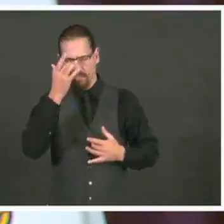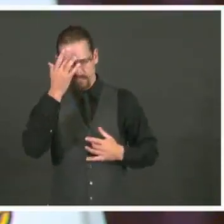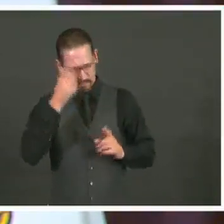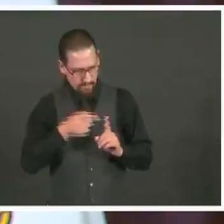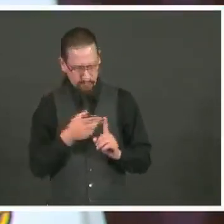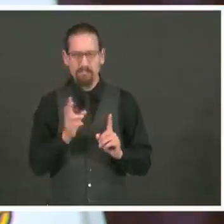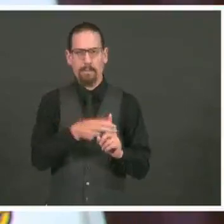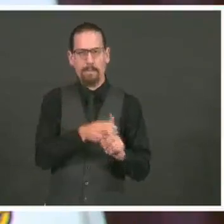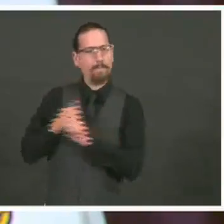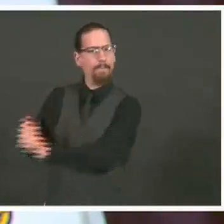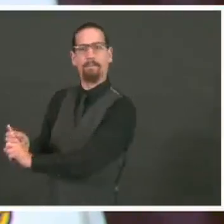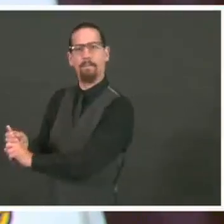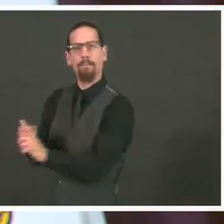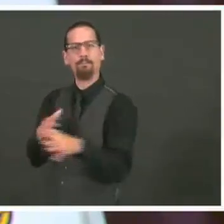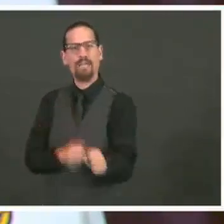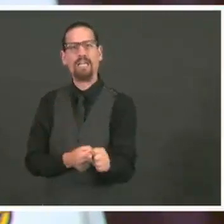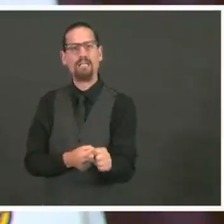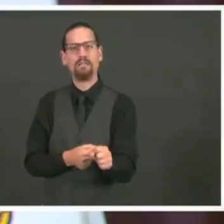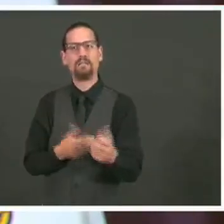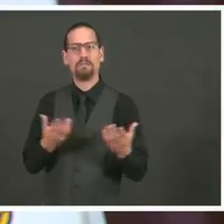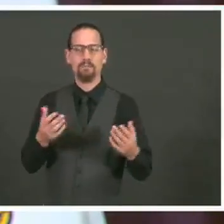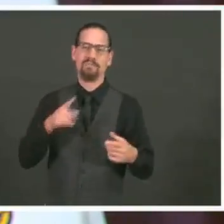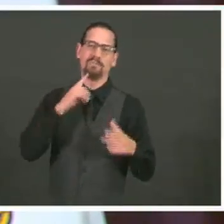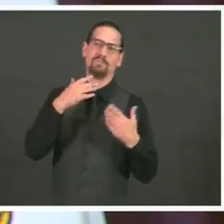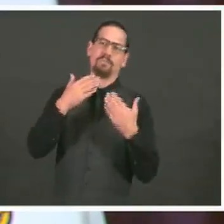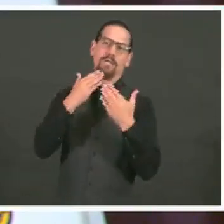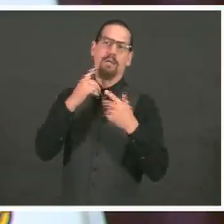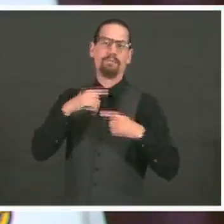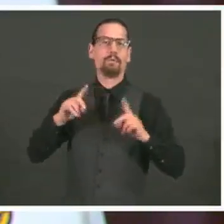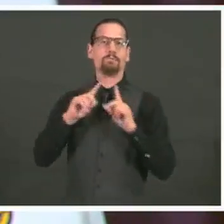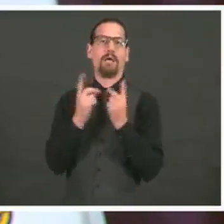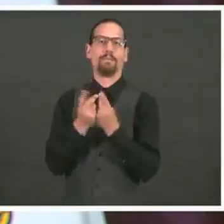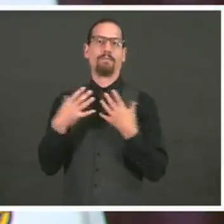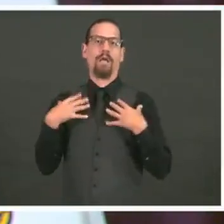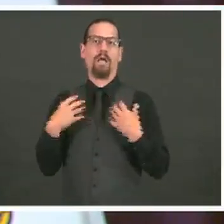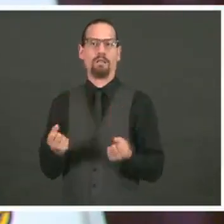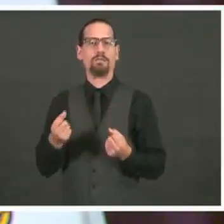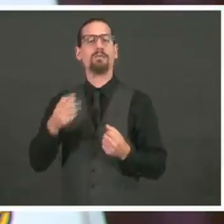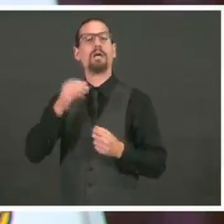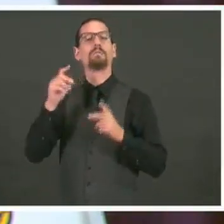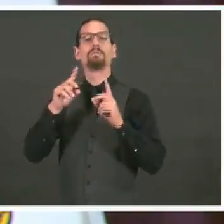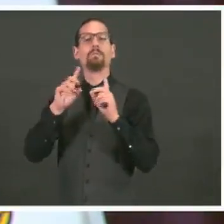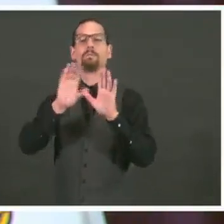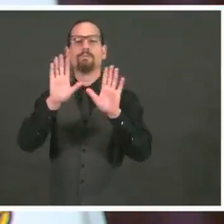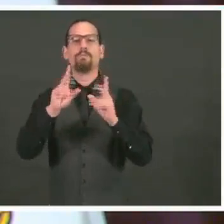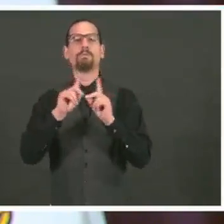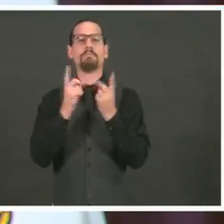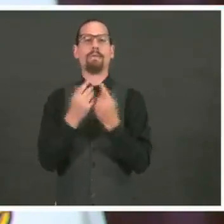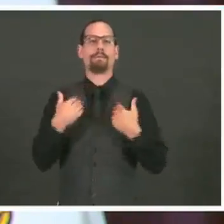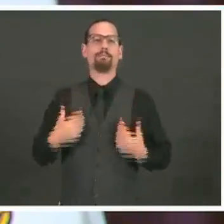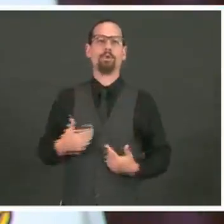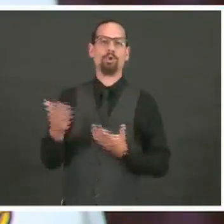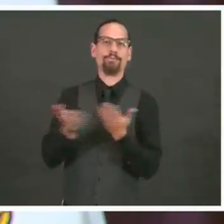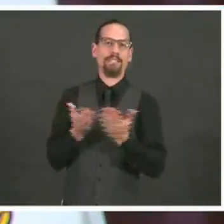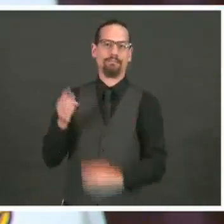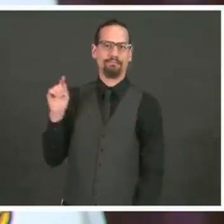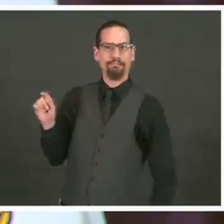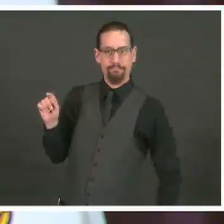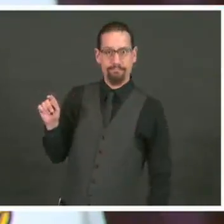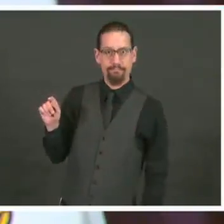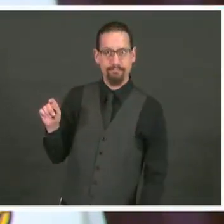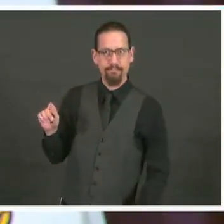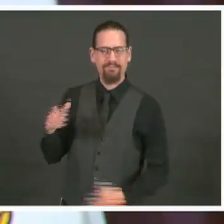Human Services and her team that's worked closely with our team as well as all of the child care facility leadership. It's because